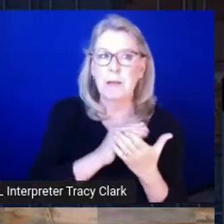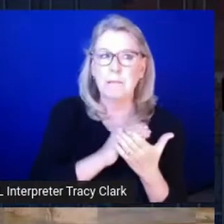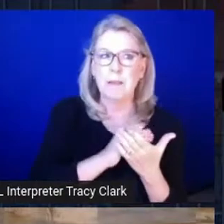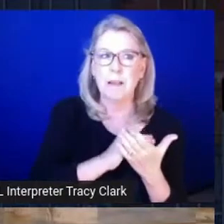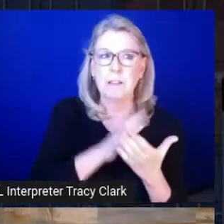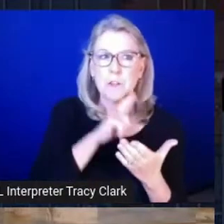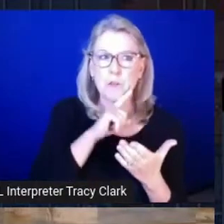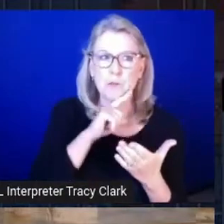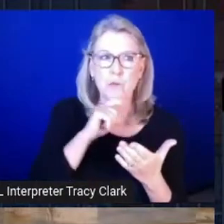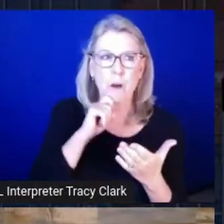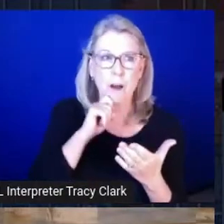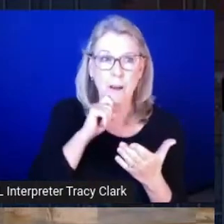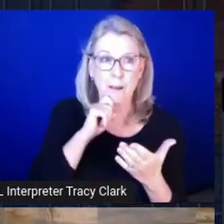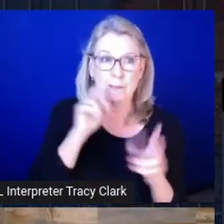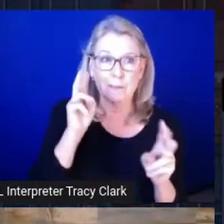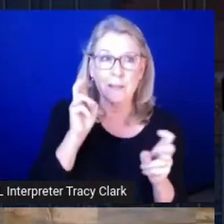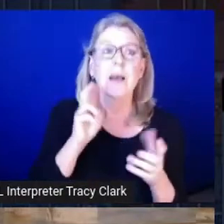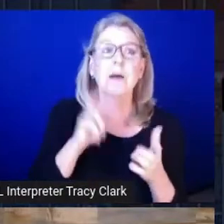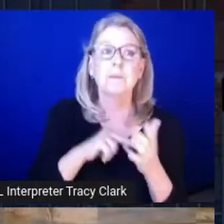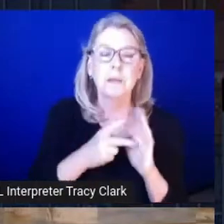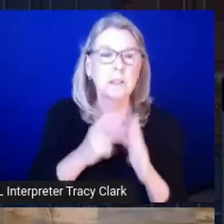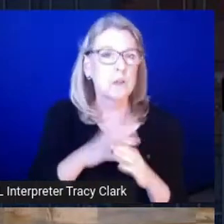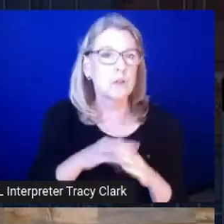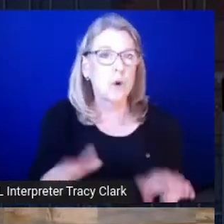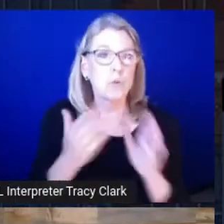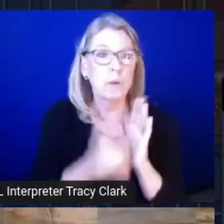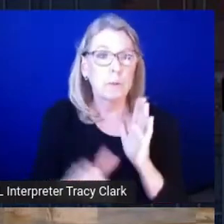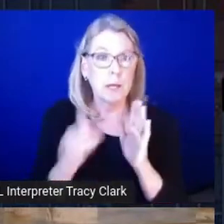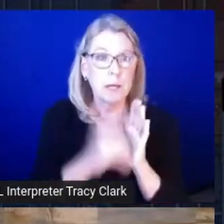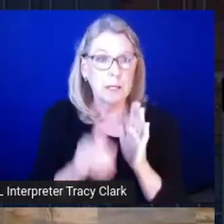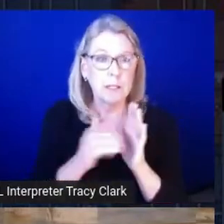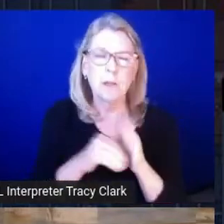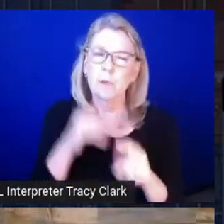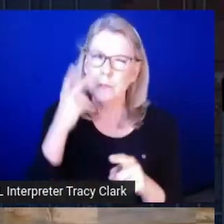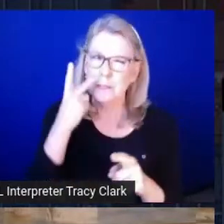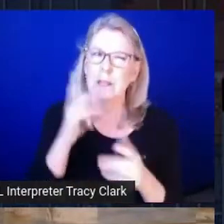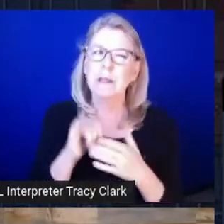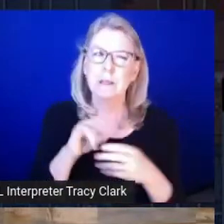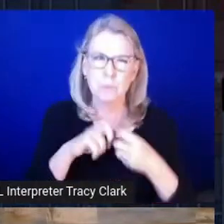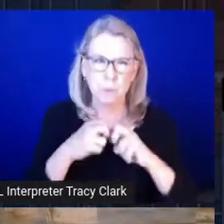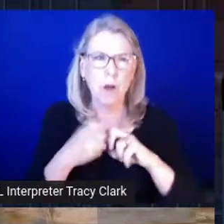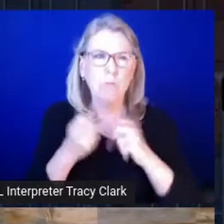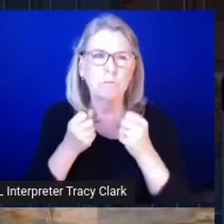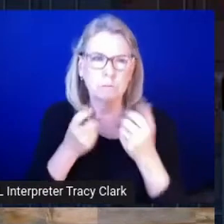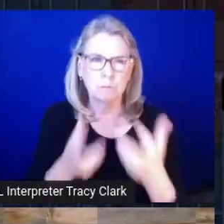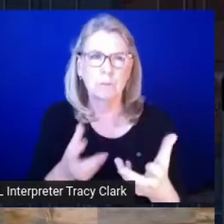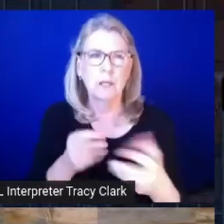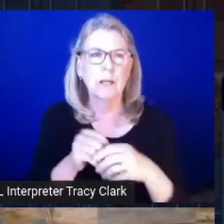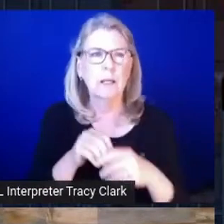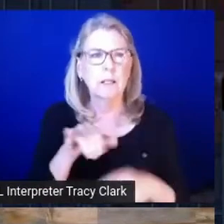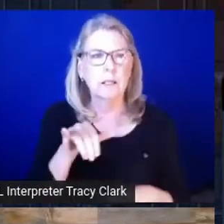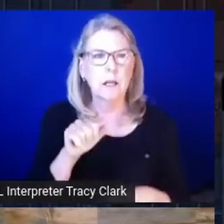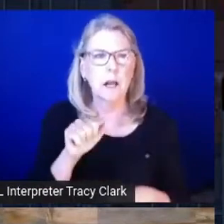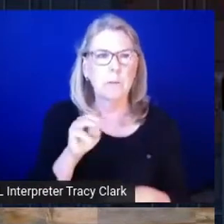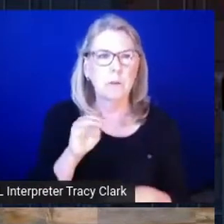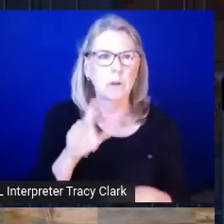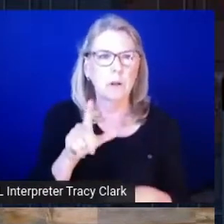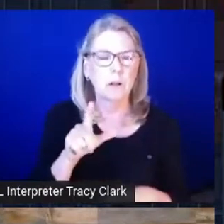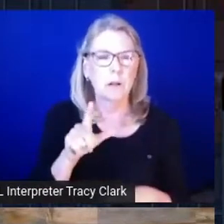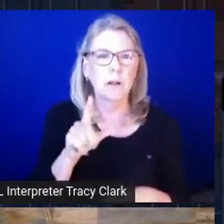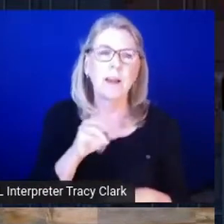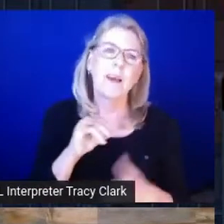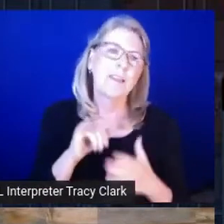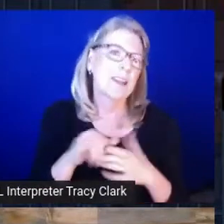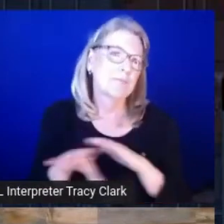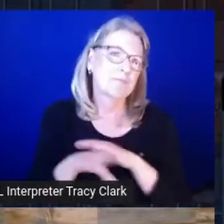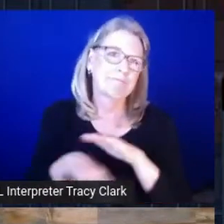yourself principle, which we've seen is problematic with YAML and in general is considered kind of a 101 software